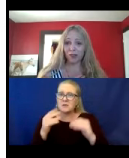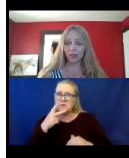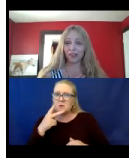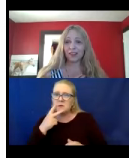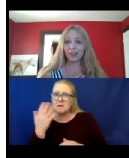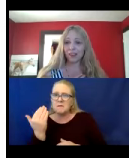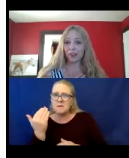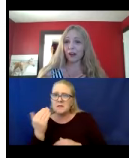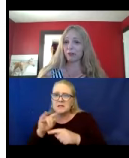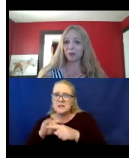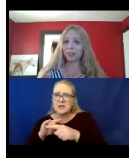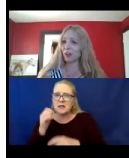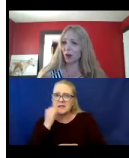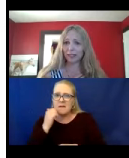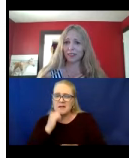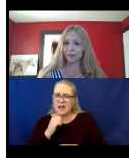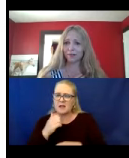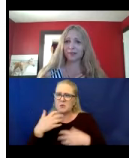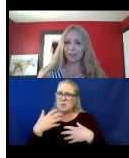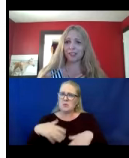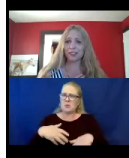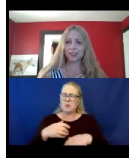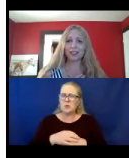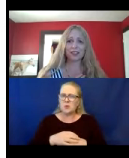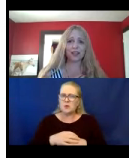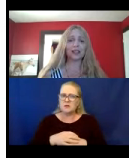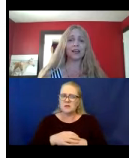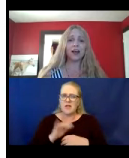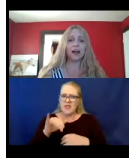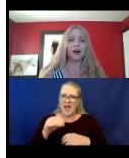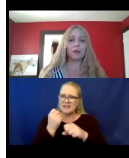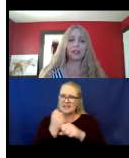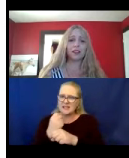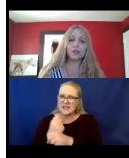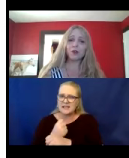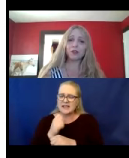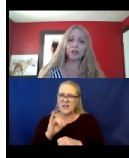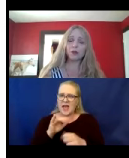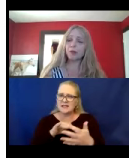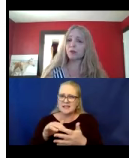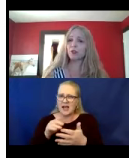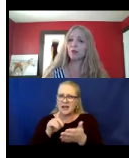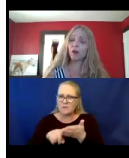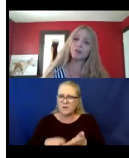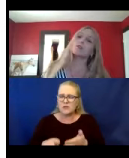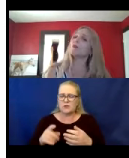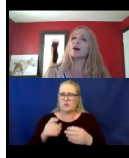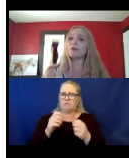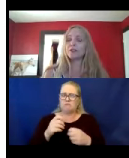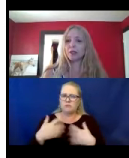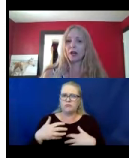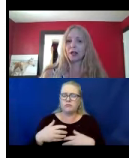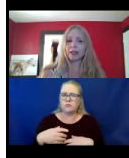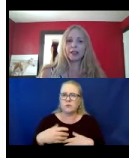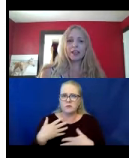health. I thought that was a really alarming statistic and study. It can also contribute to our physical